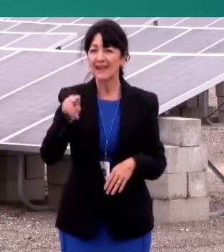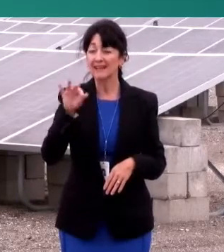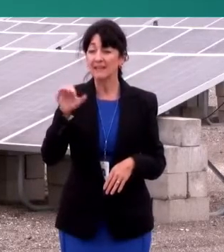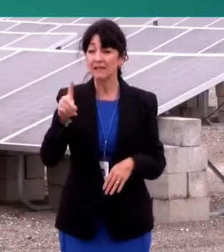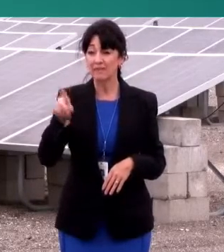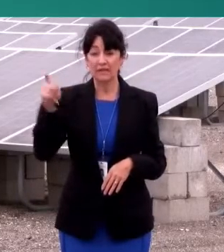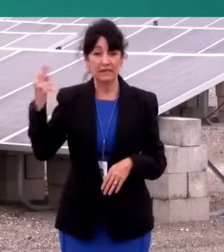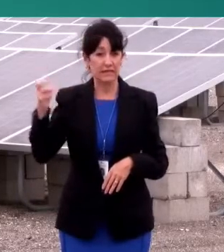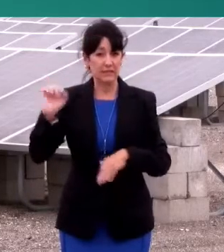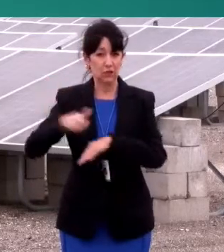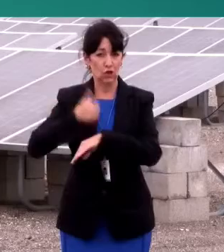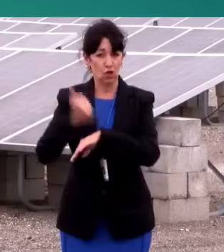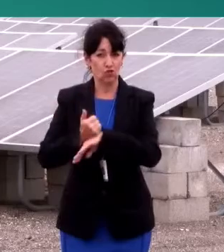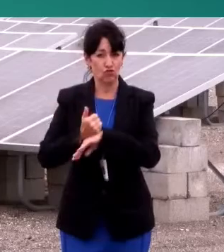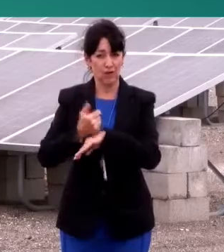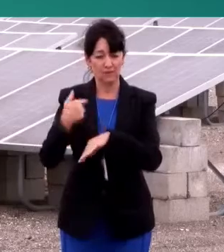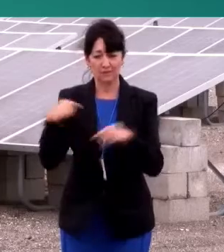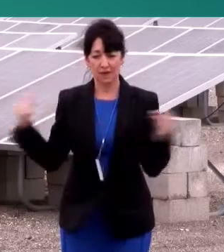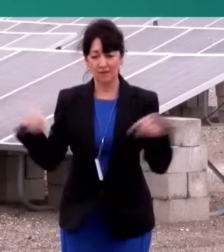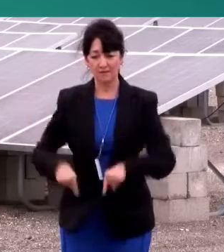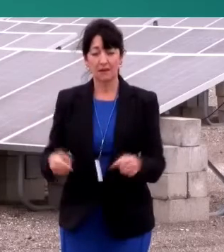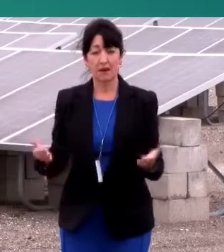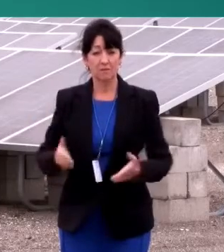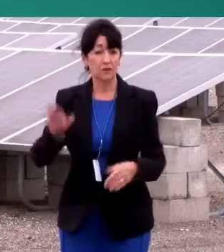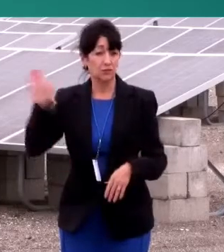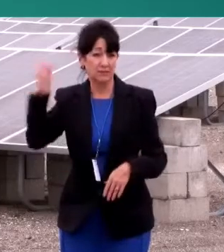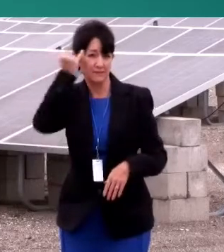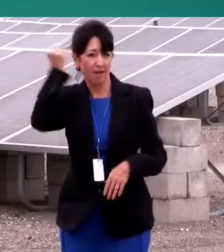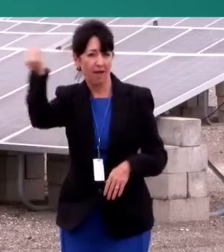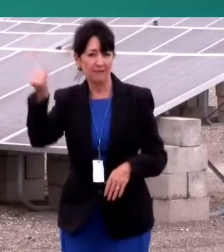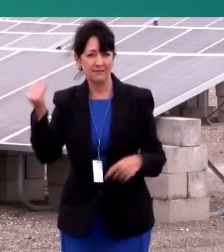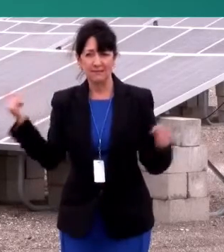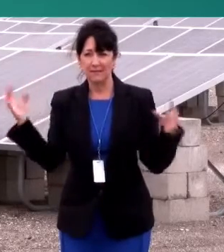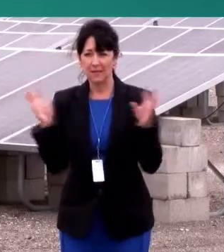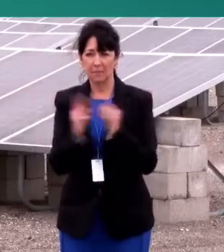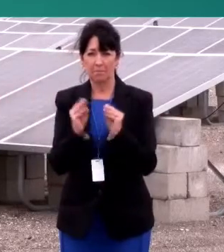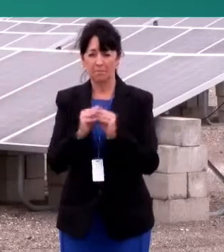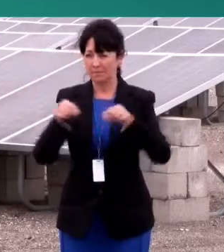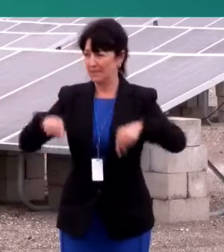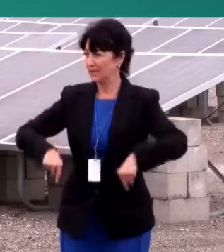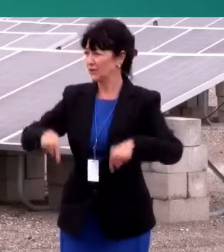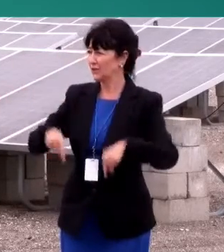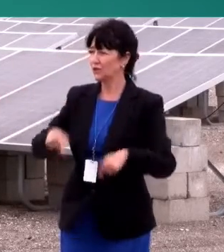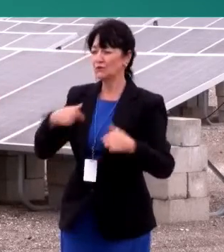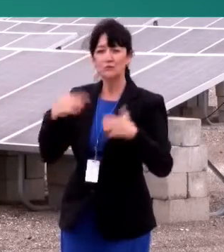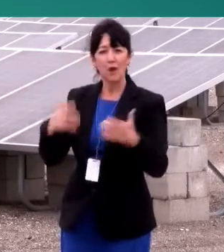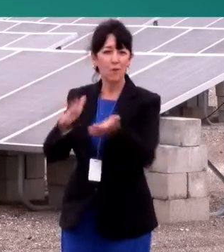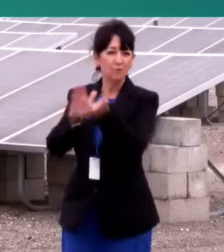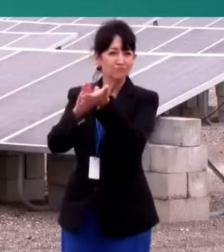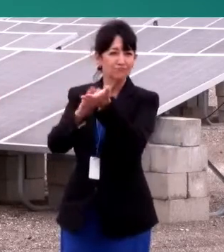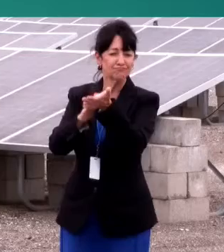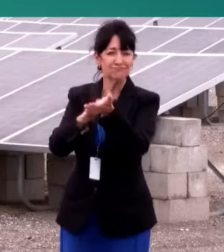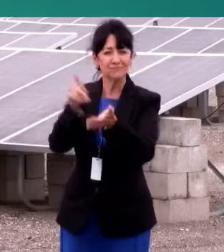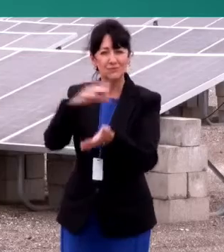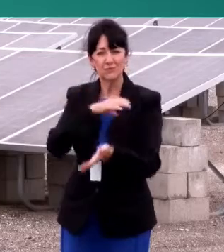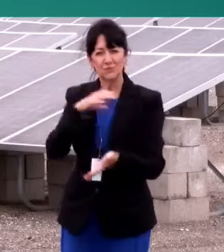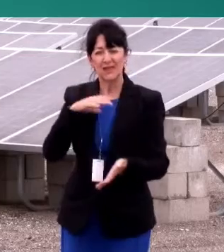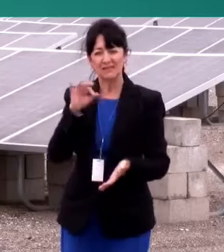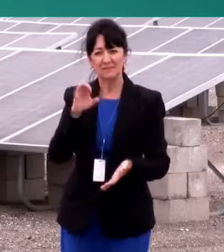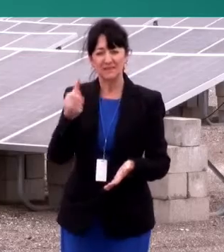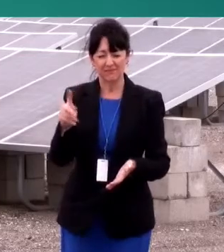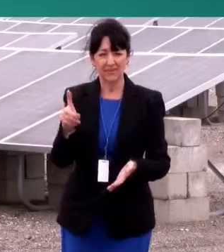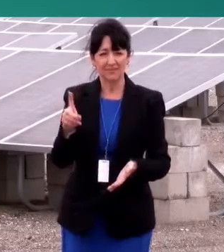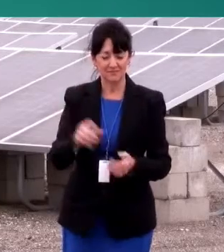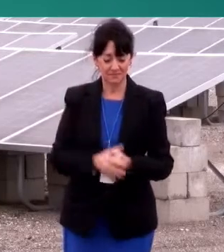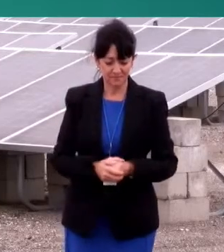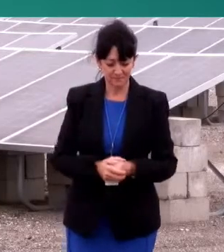here today, and kind of us meeting here today was his idea. So I want to give a shout out to Councilman Field about this. This was a great